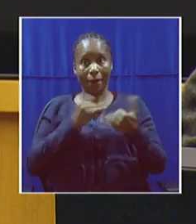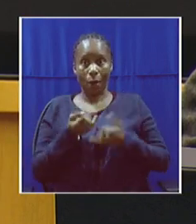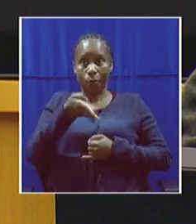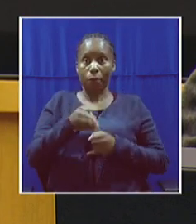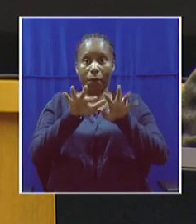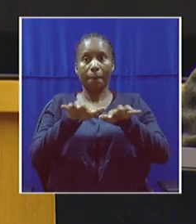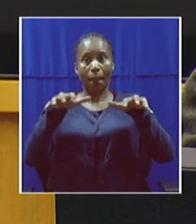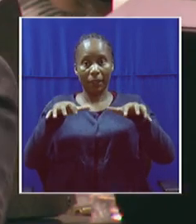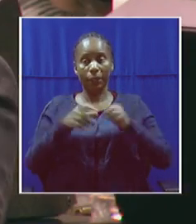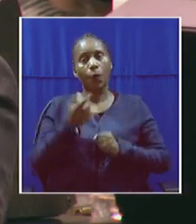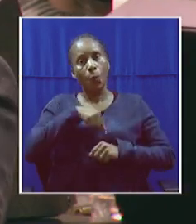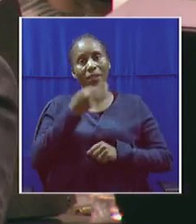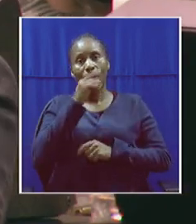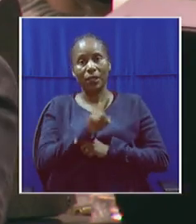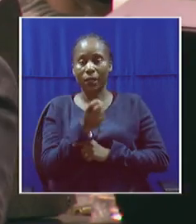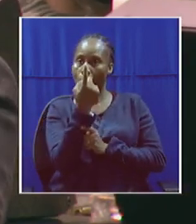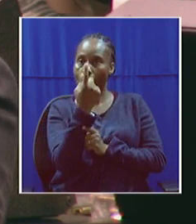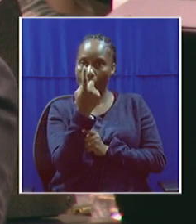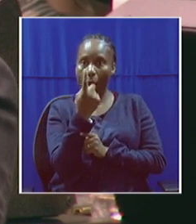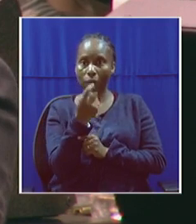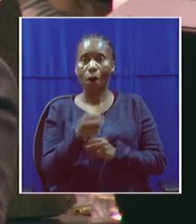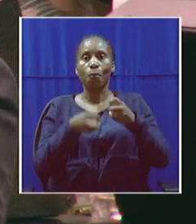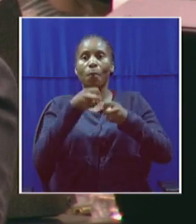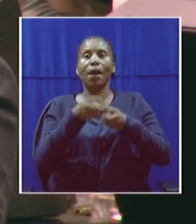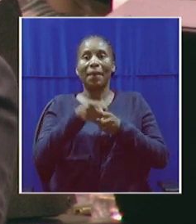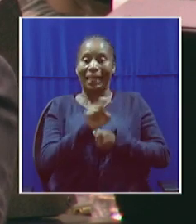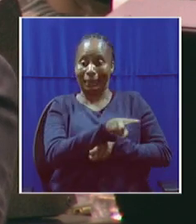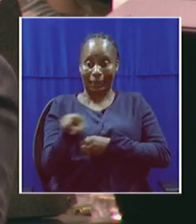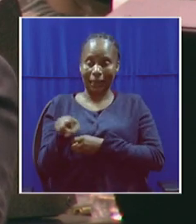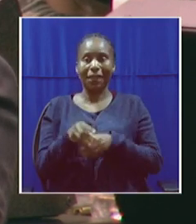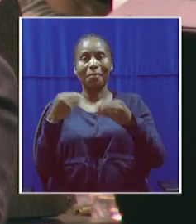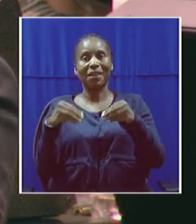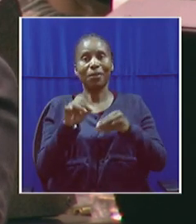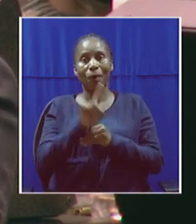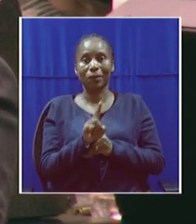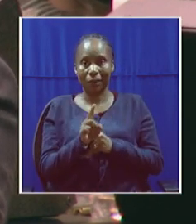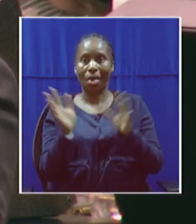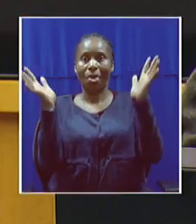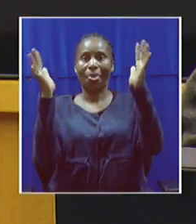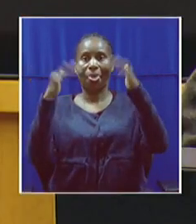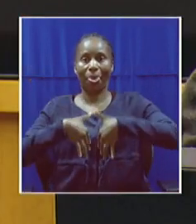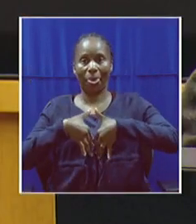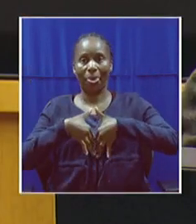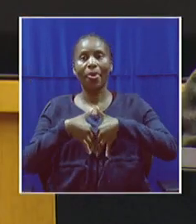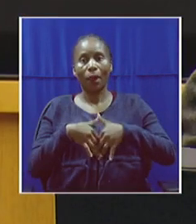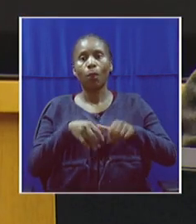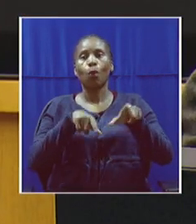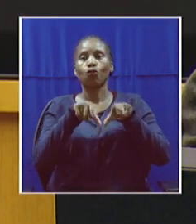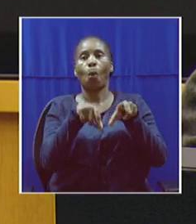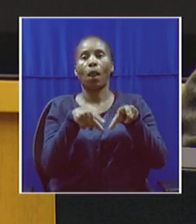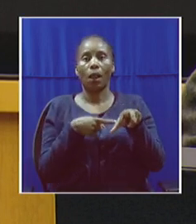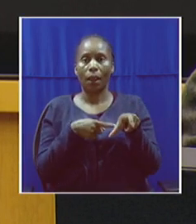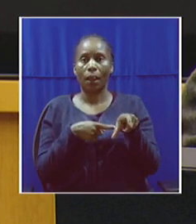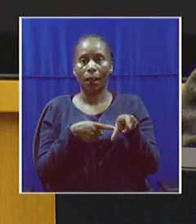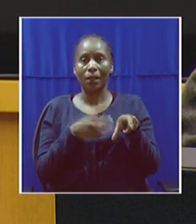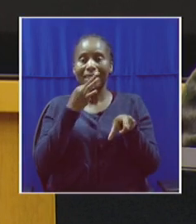that we said one of the problems in those entities is the collapse of governance and